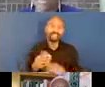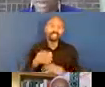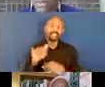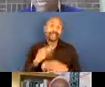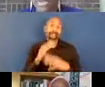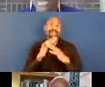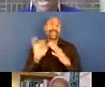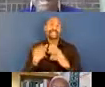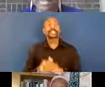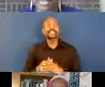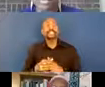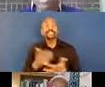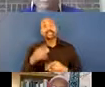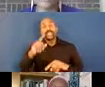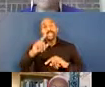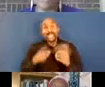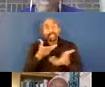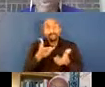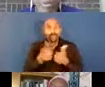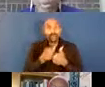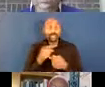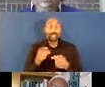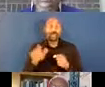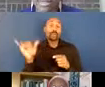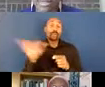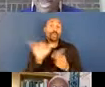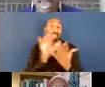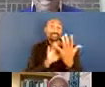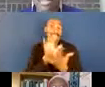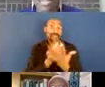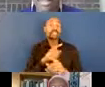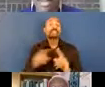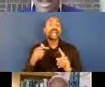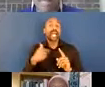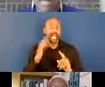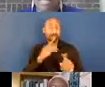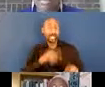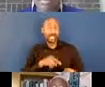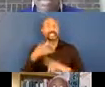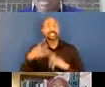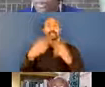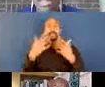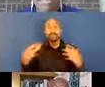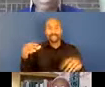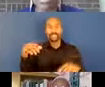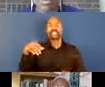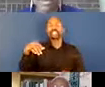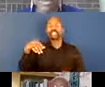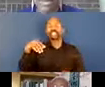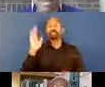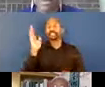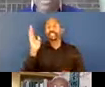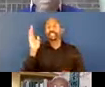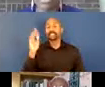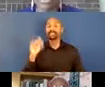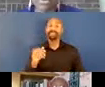questions throughout the presentation. These are not rhetorical questions. After discussant comments, once the floor has been opened,